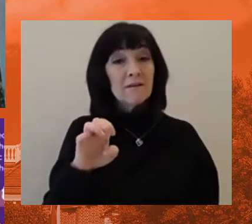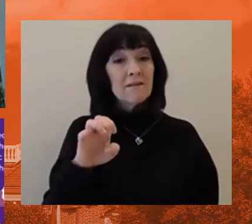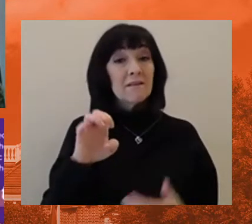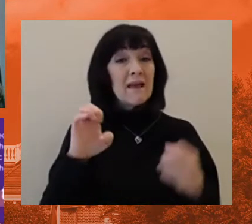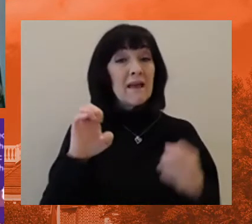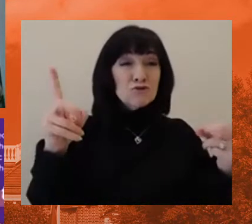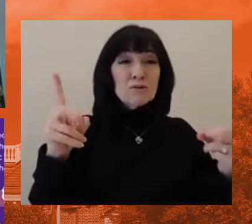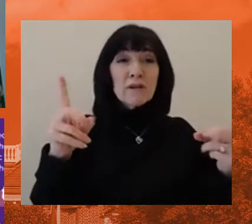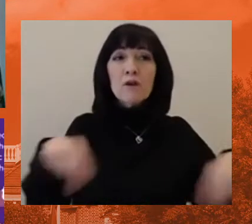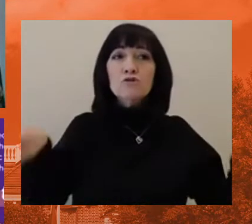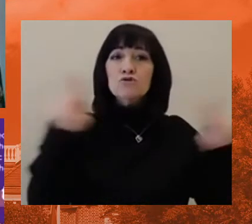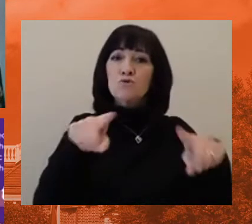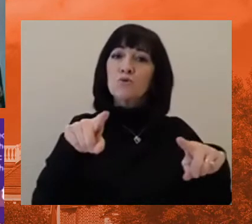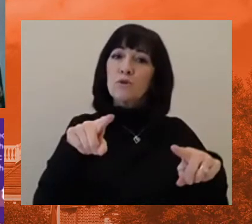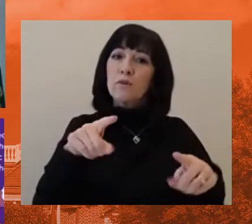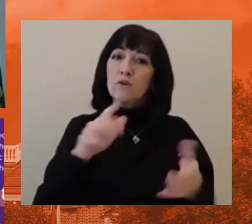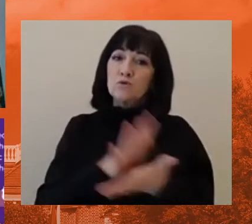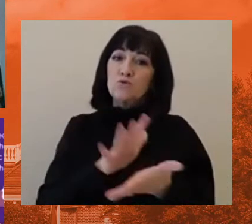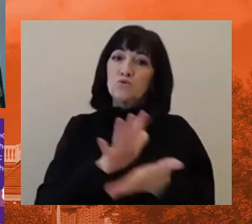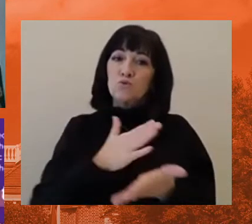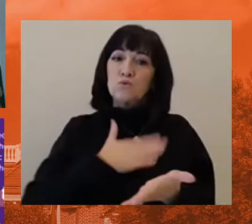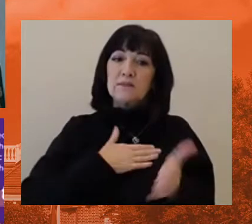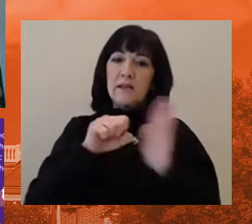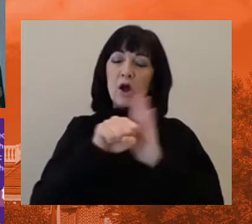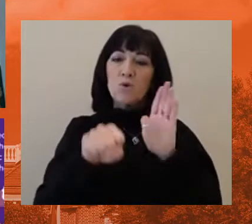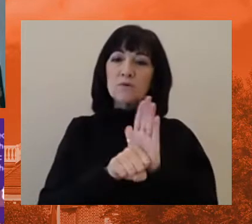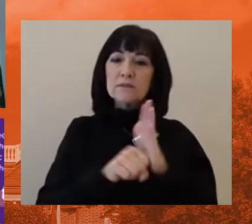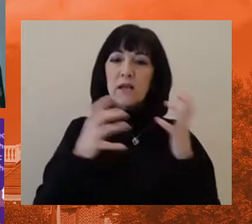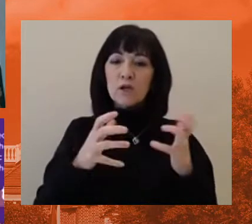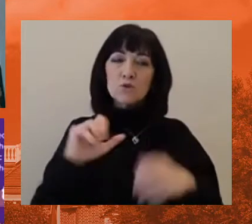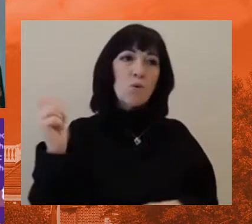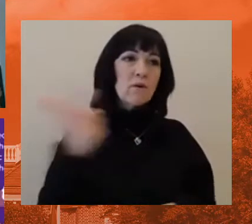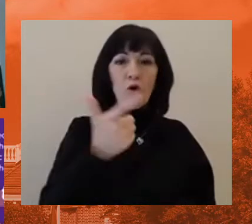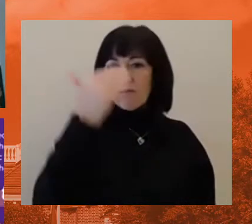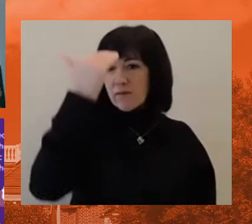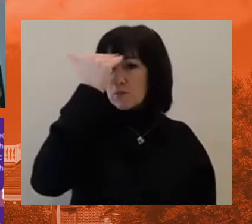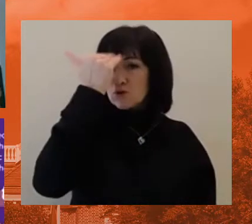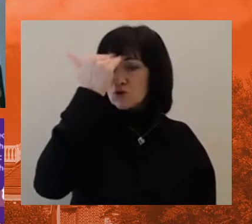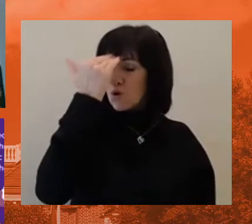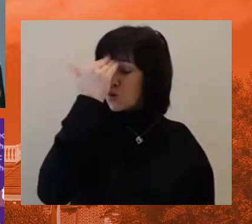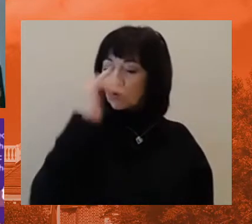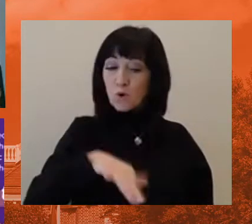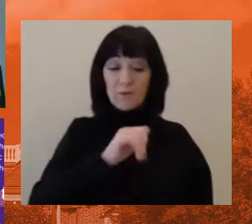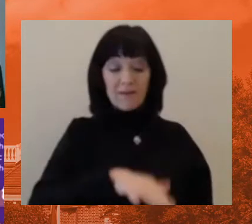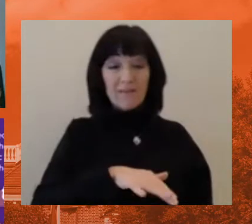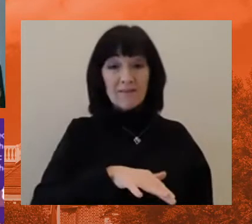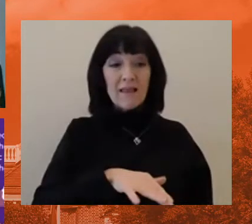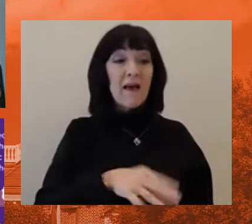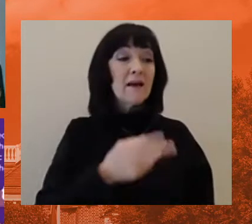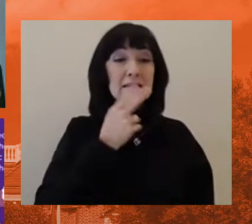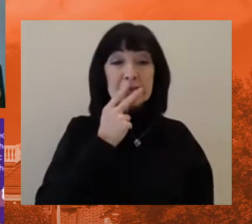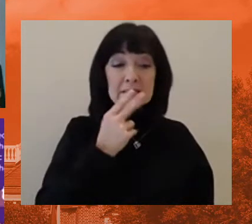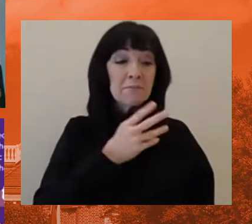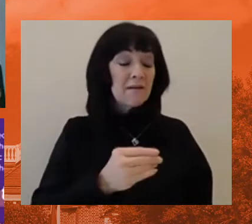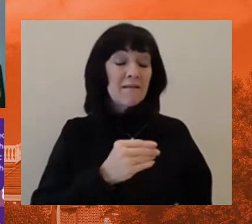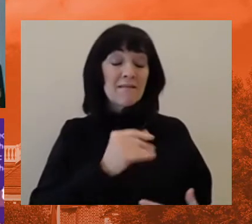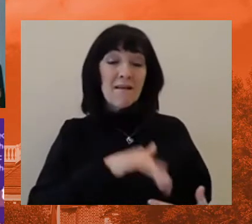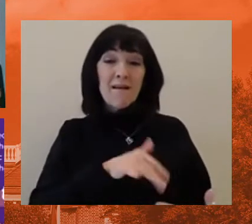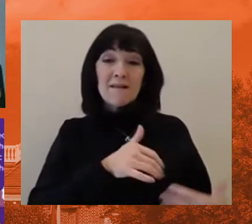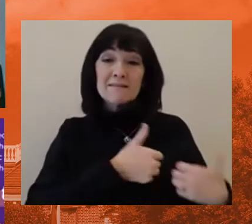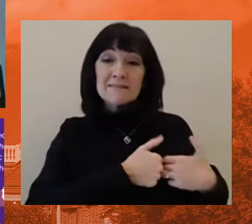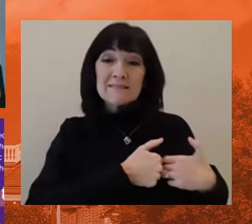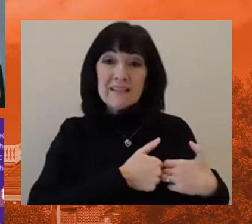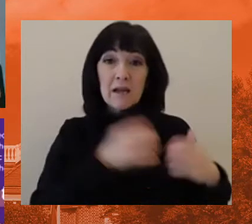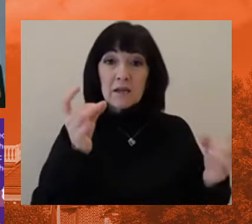to be trauma informed. And we know that dating violence does create that kind of trauma that will